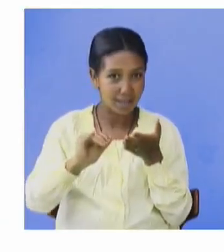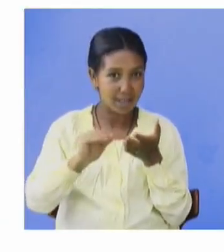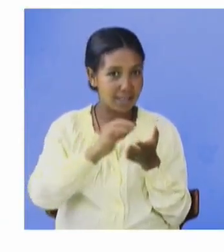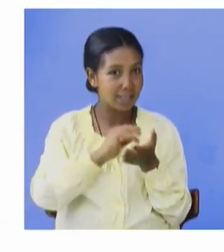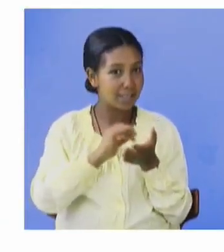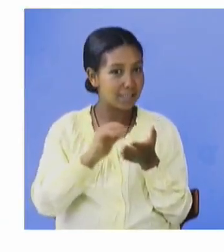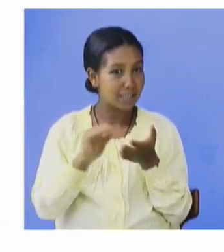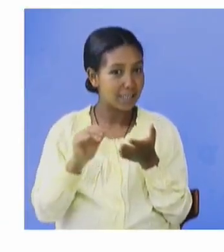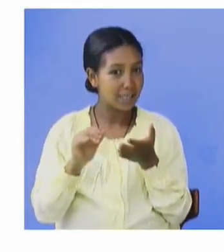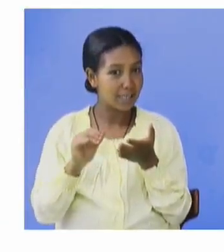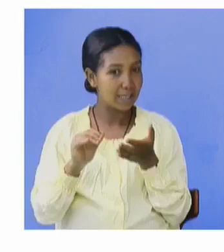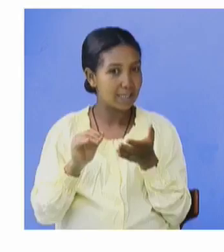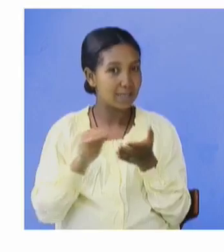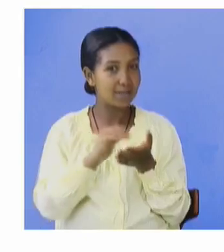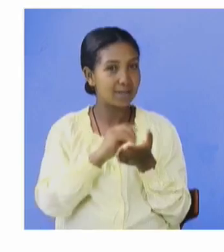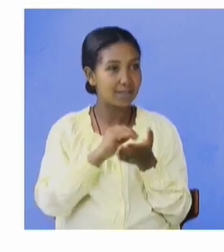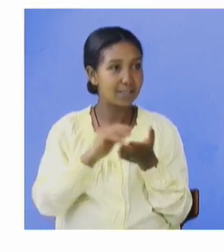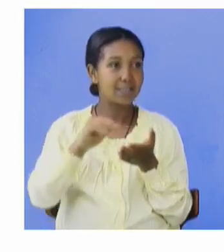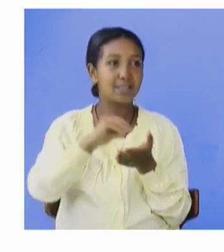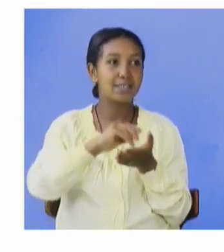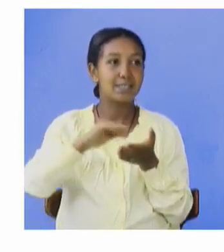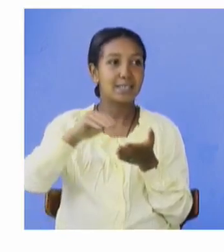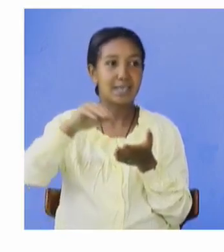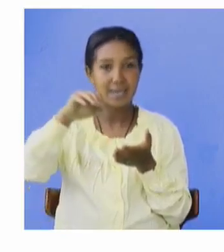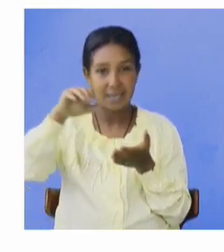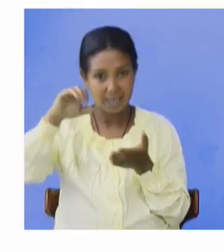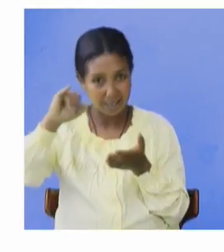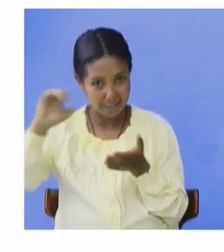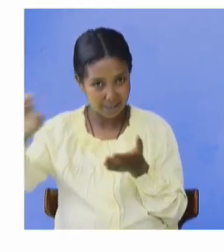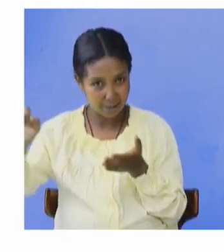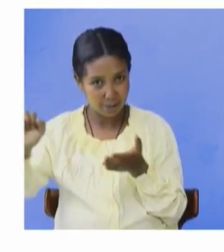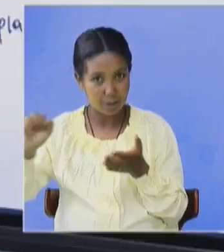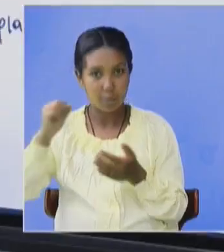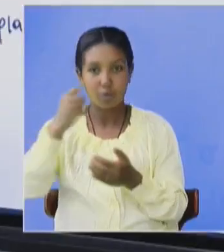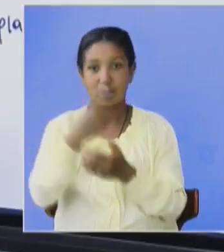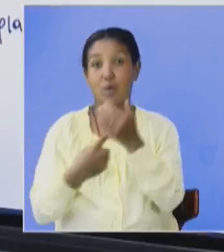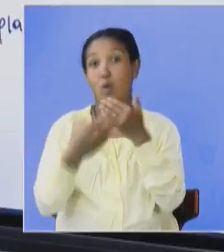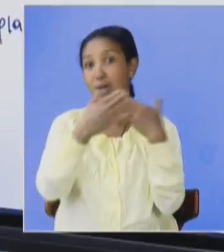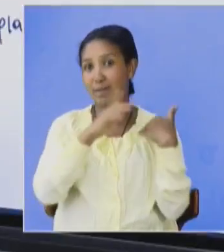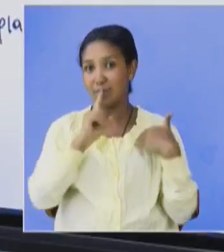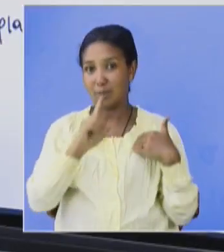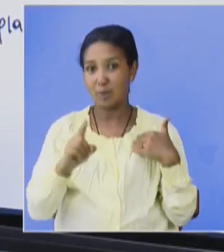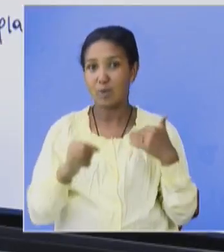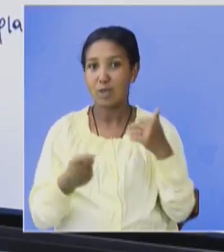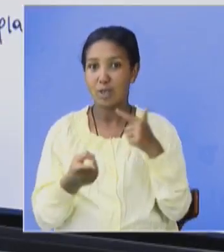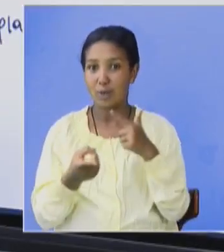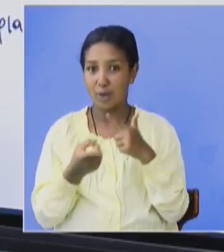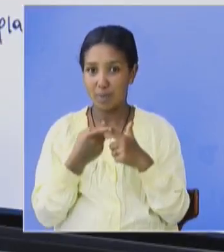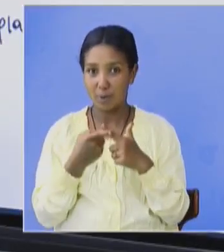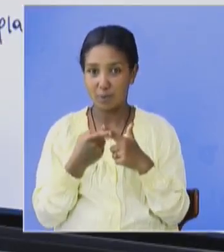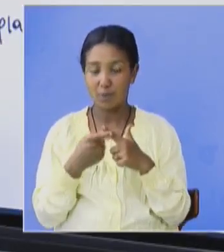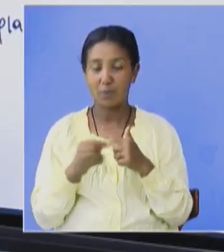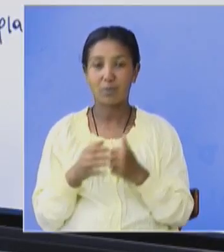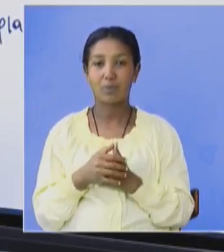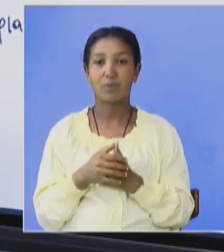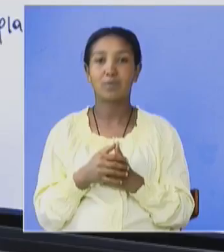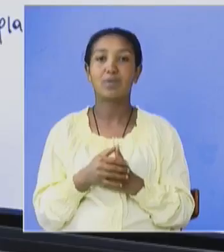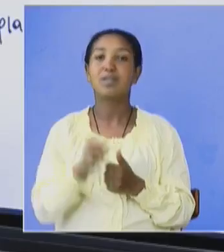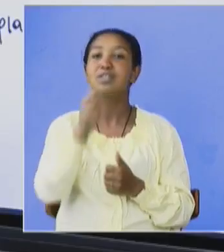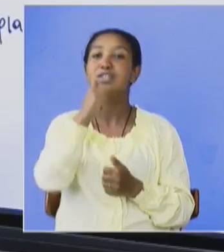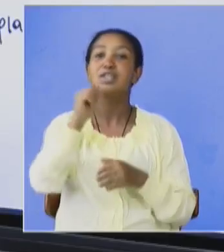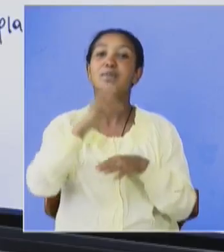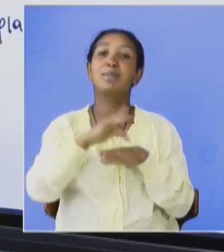study, studies, because here is a singular subject. Question number 2.